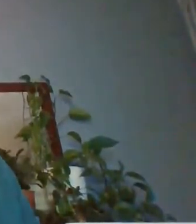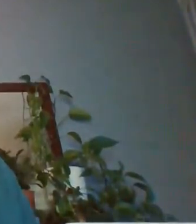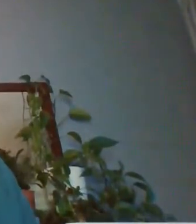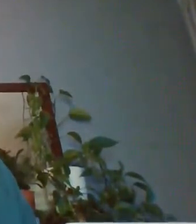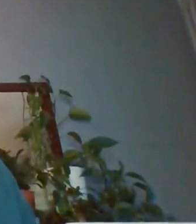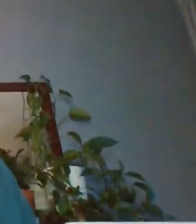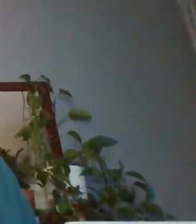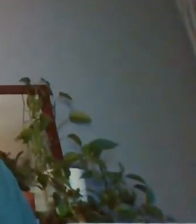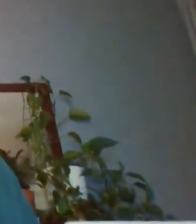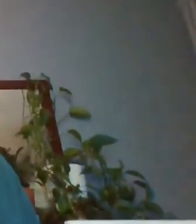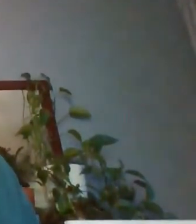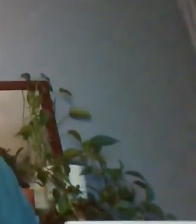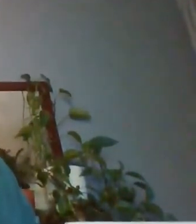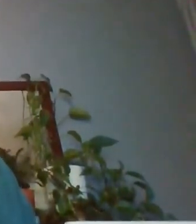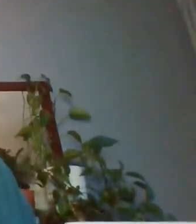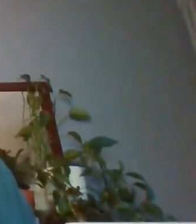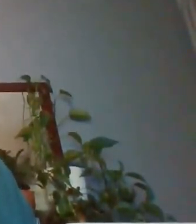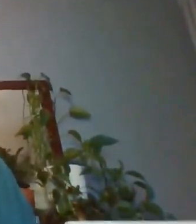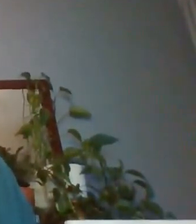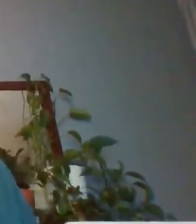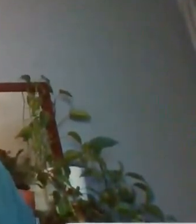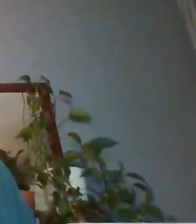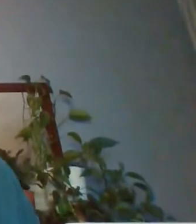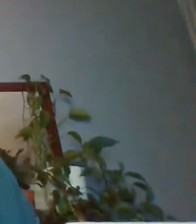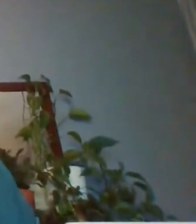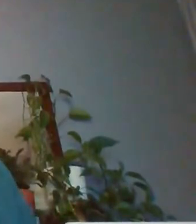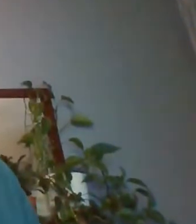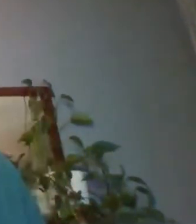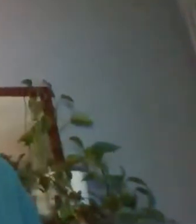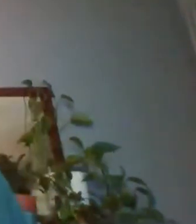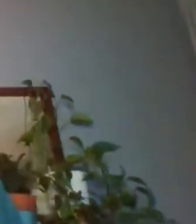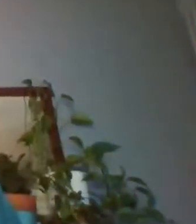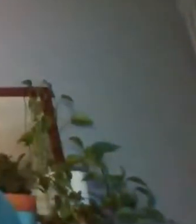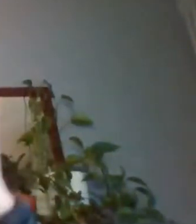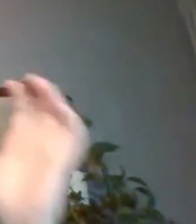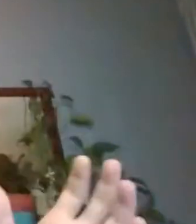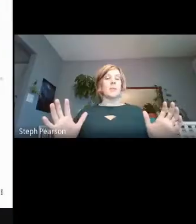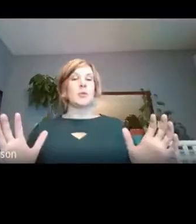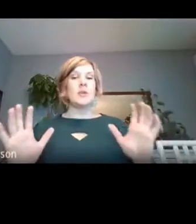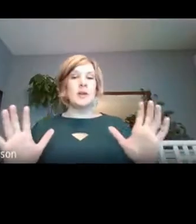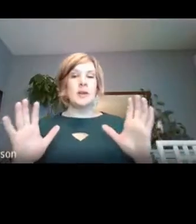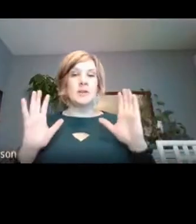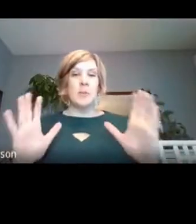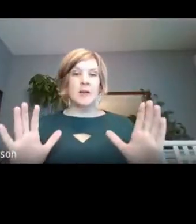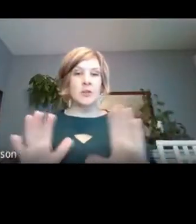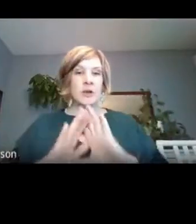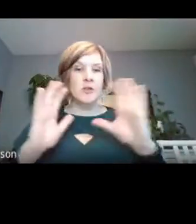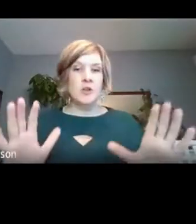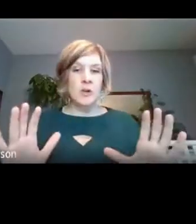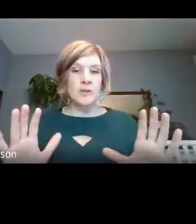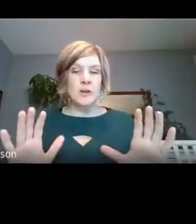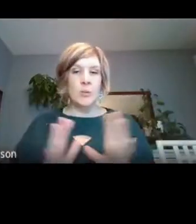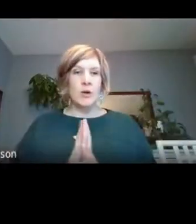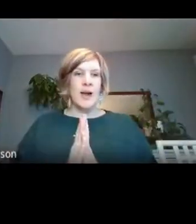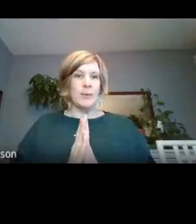there is specific pieces that are happening and then i'm going to present my screen so here i am um so this is my screen